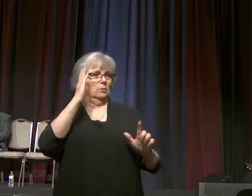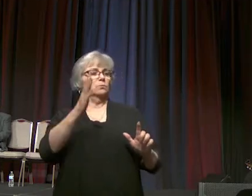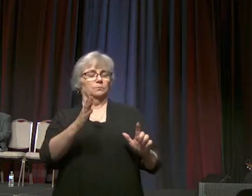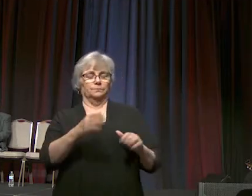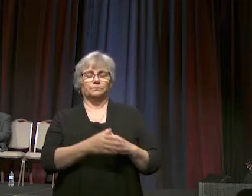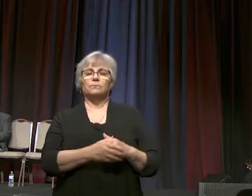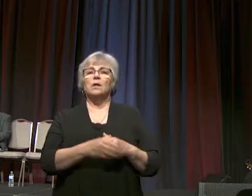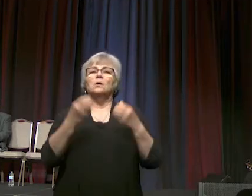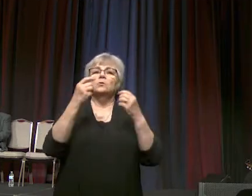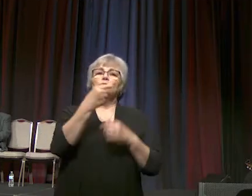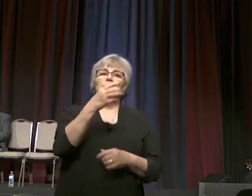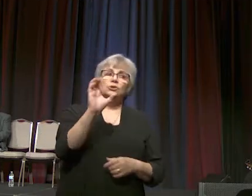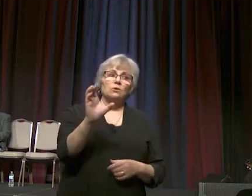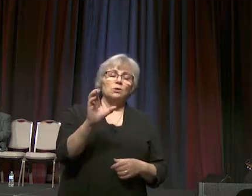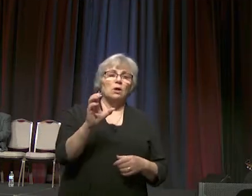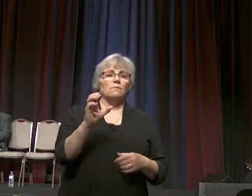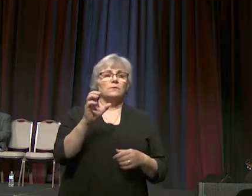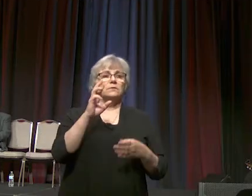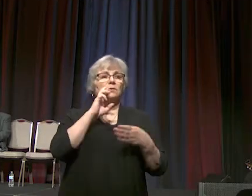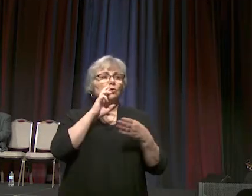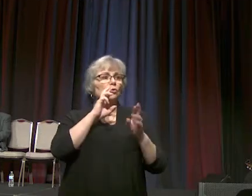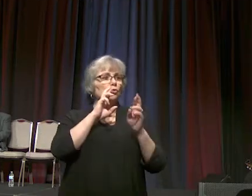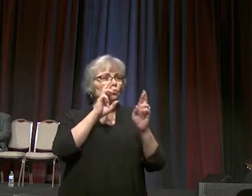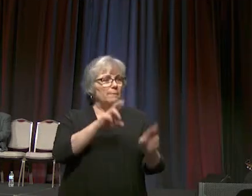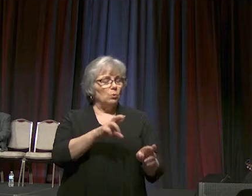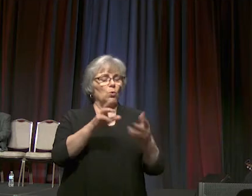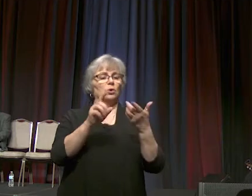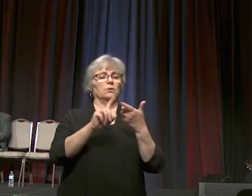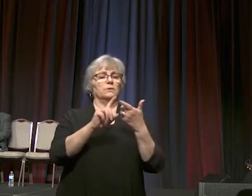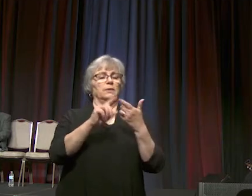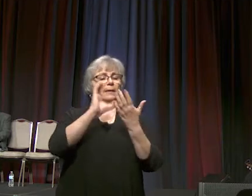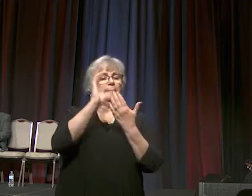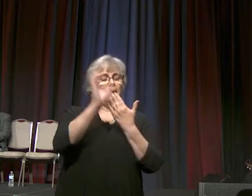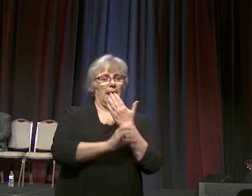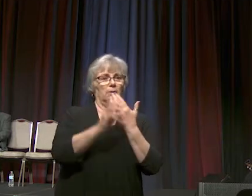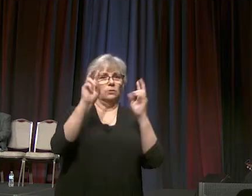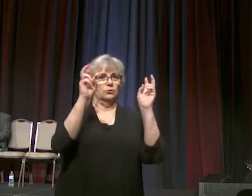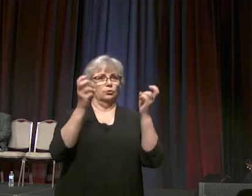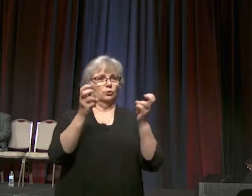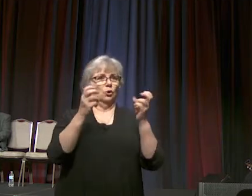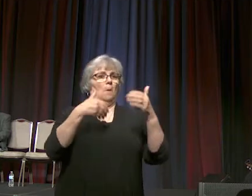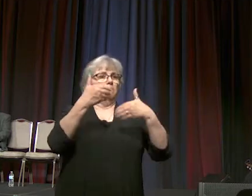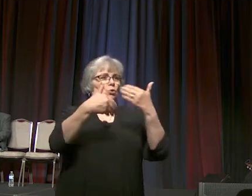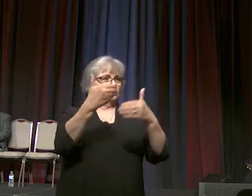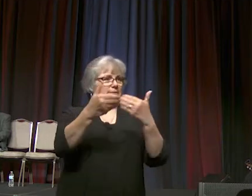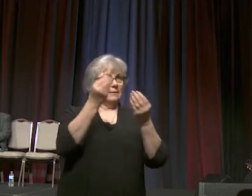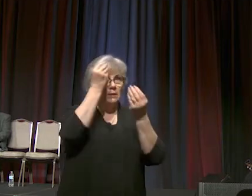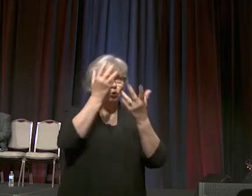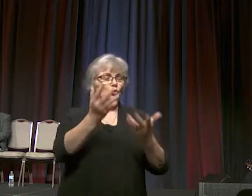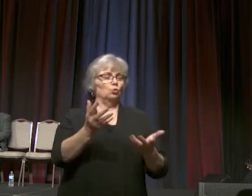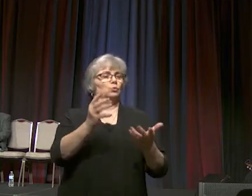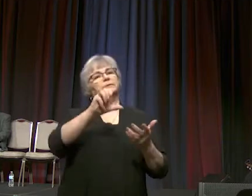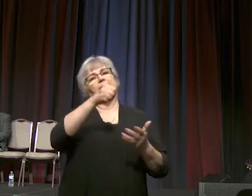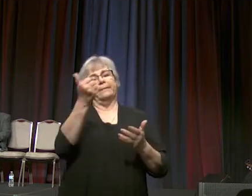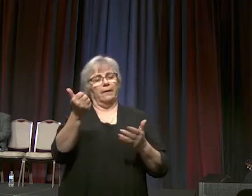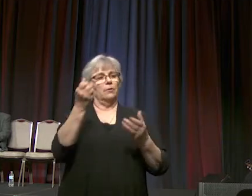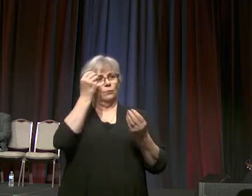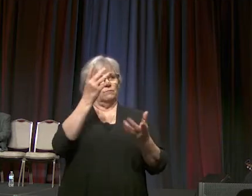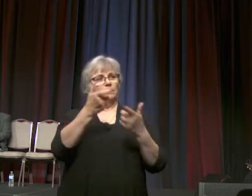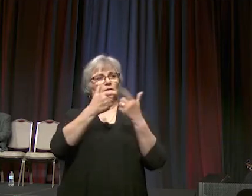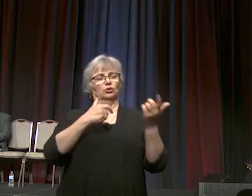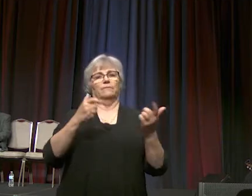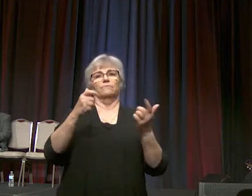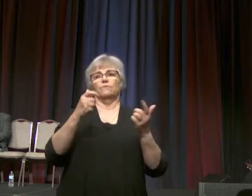Conference, the reports, calendar items, news, proceedings, and other information from the conference will